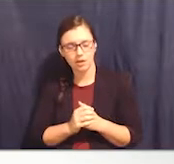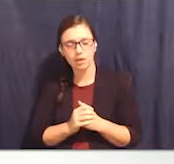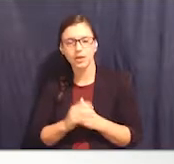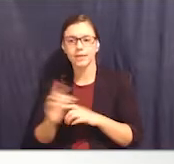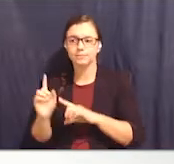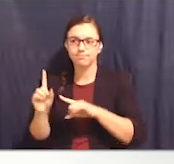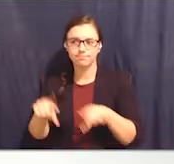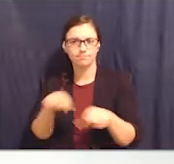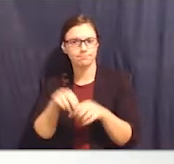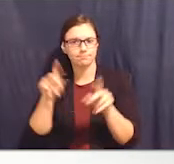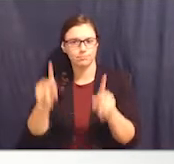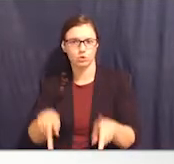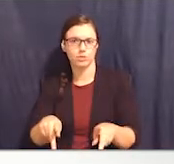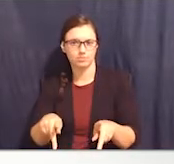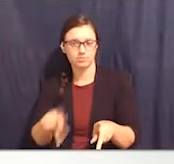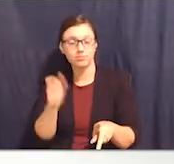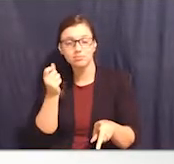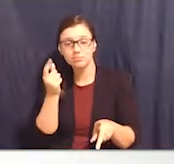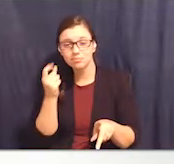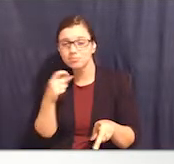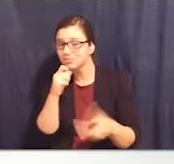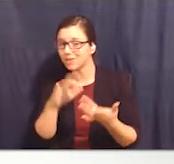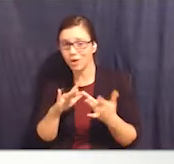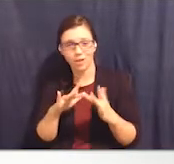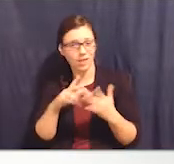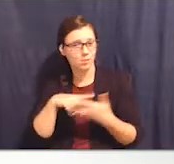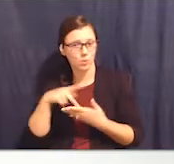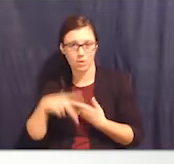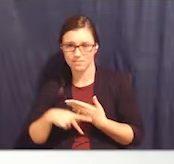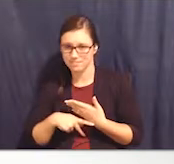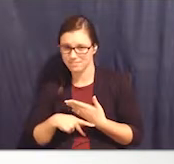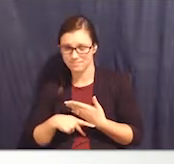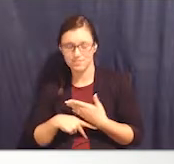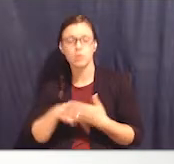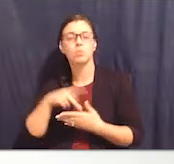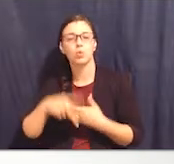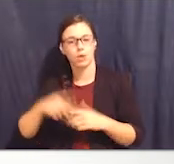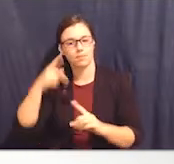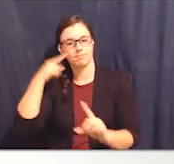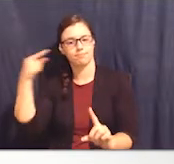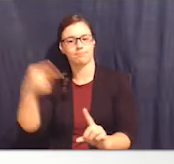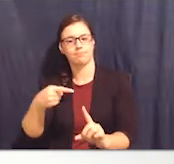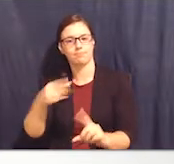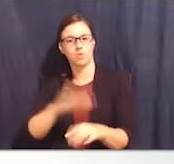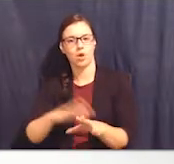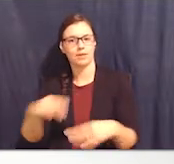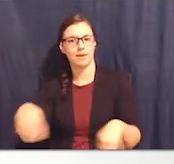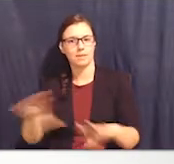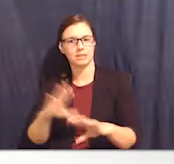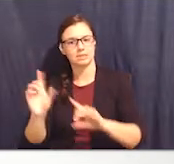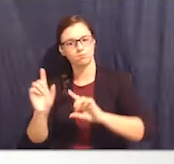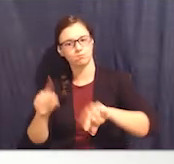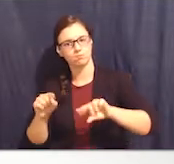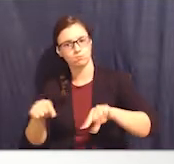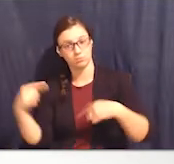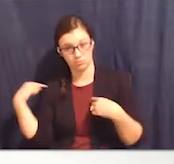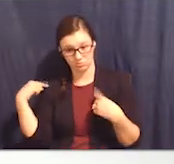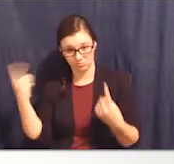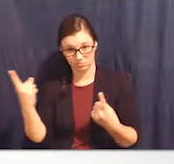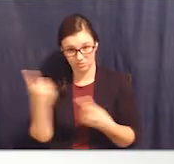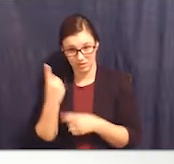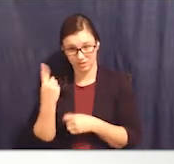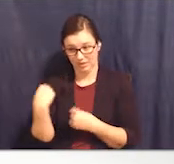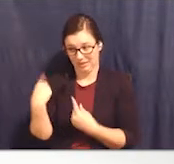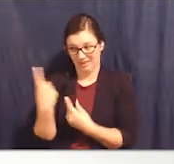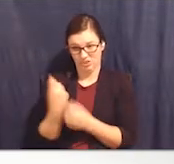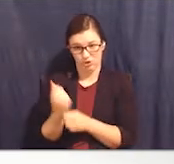Yes, students must have exited kindergarten through 12, and if that's through homeschool, then that's exiting K